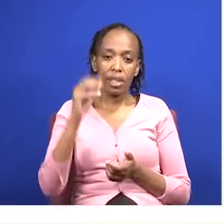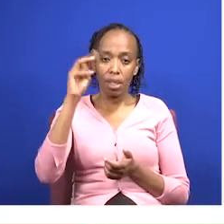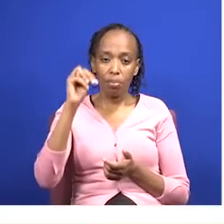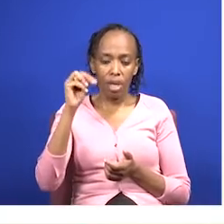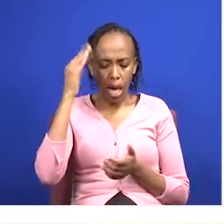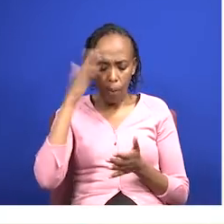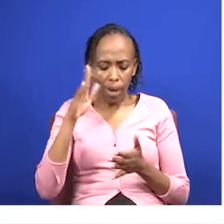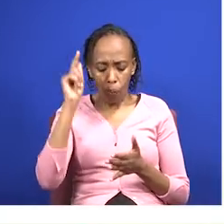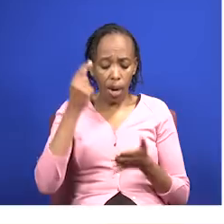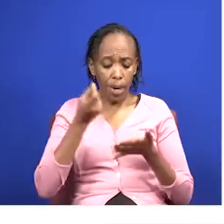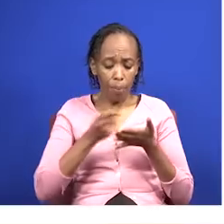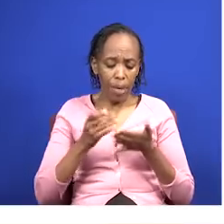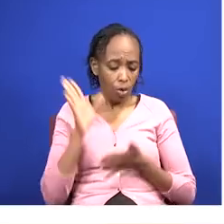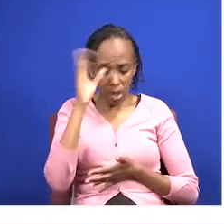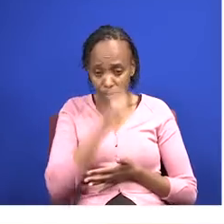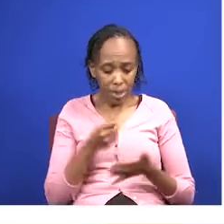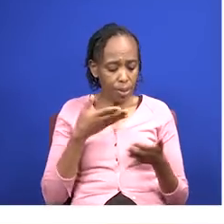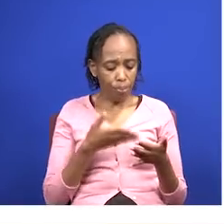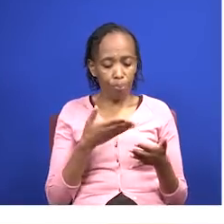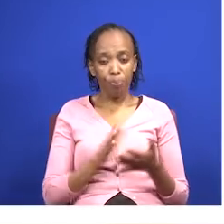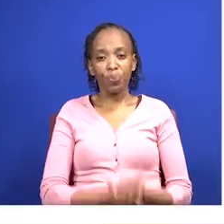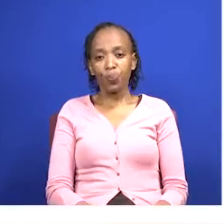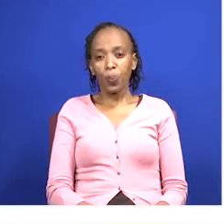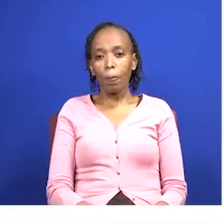Tim realized that one of his pen was missing.